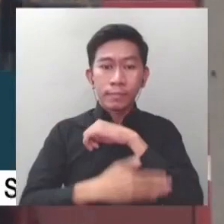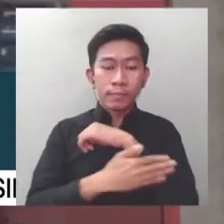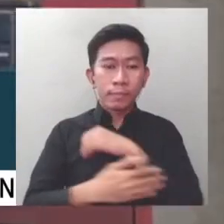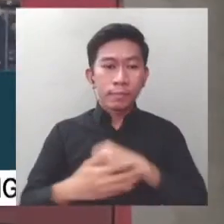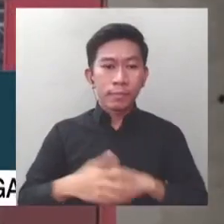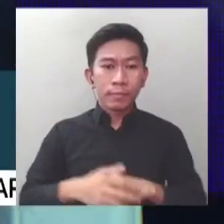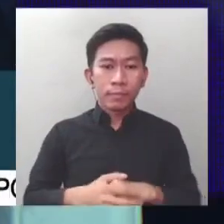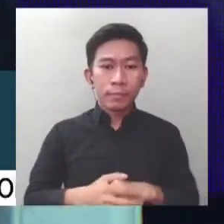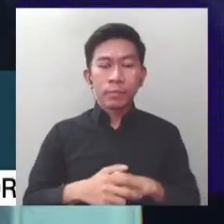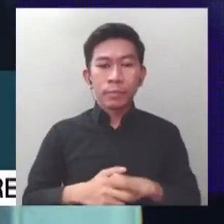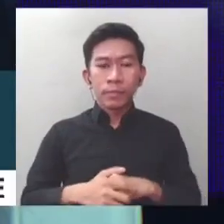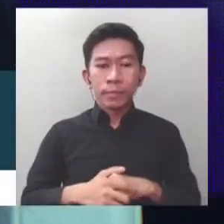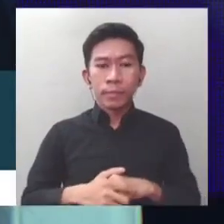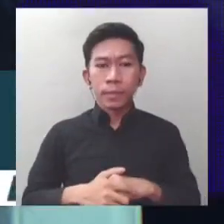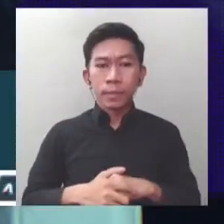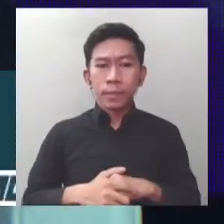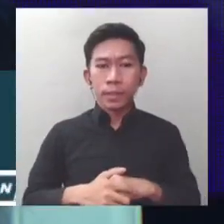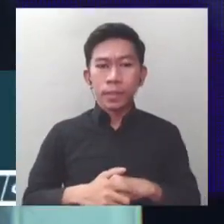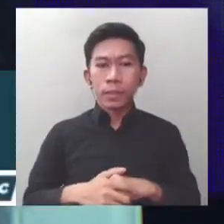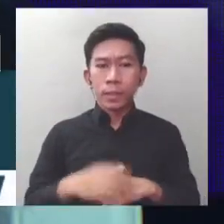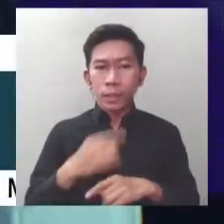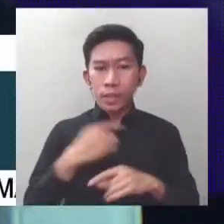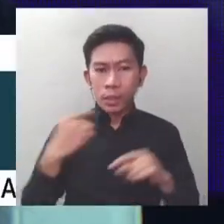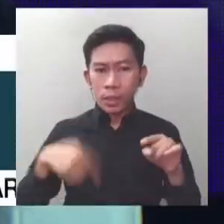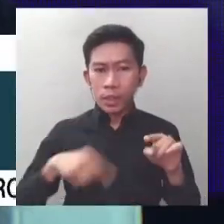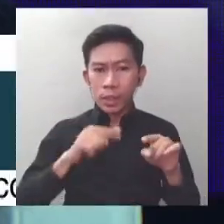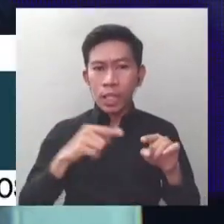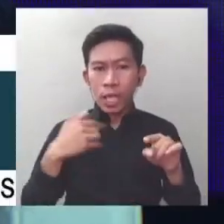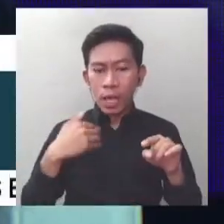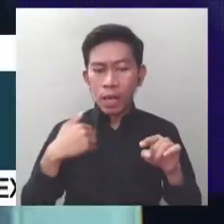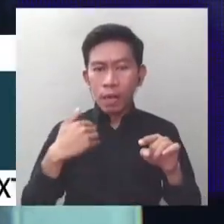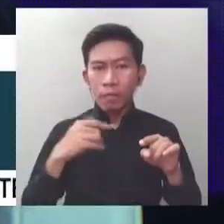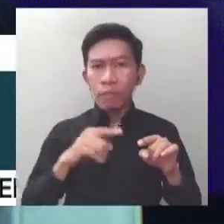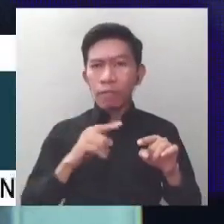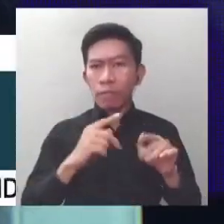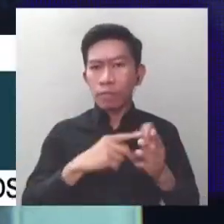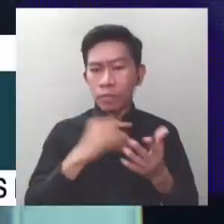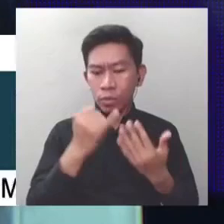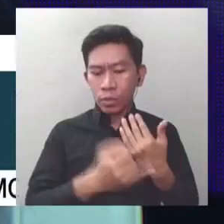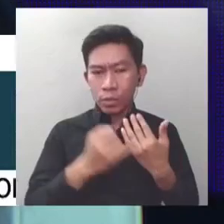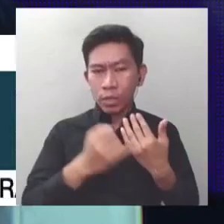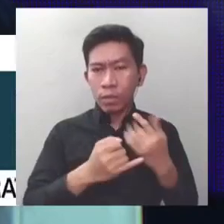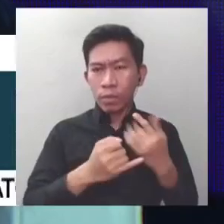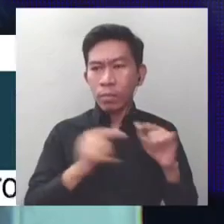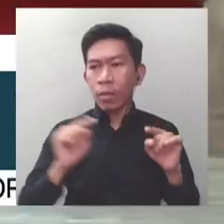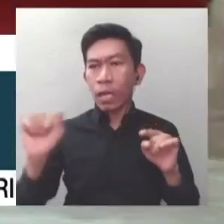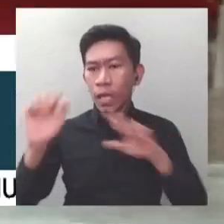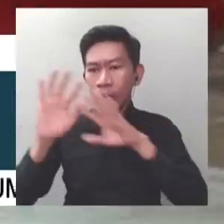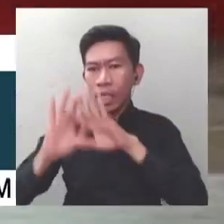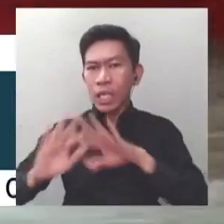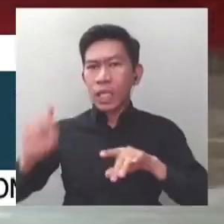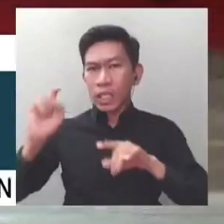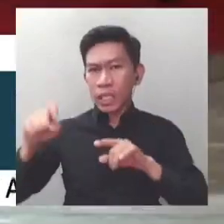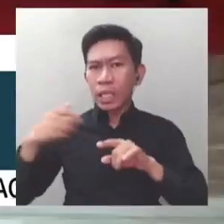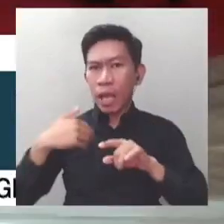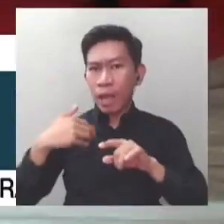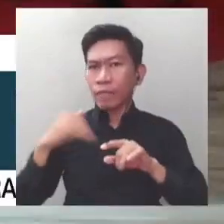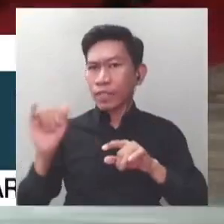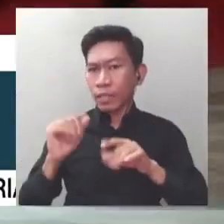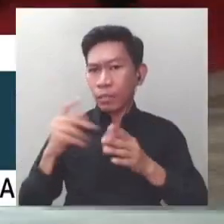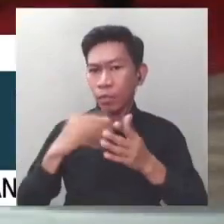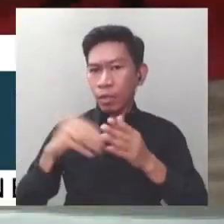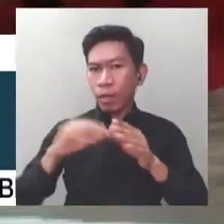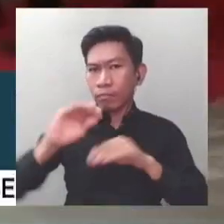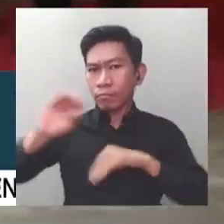logistics costs. China has the Road Belt Initiative. ASEAN should have a roll-on, roll-off.